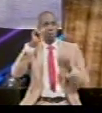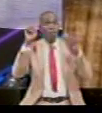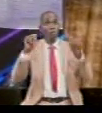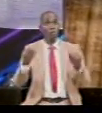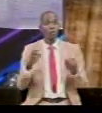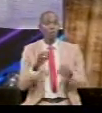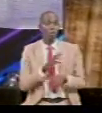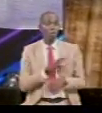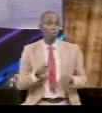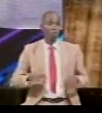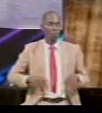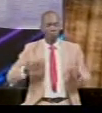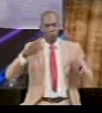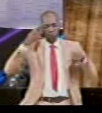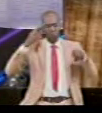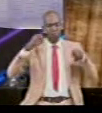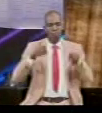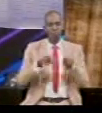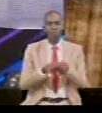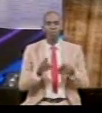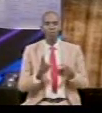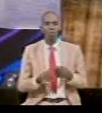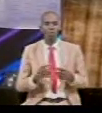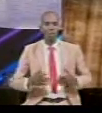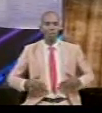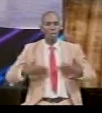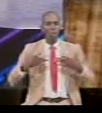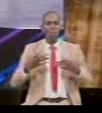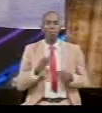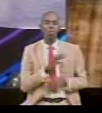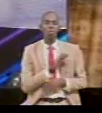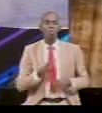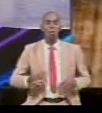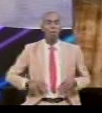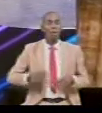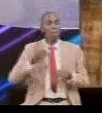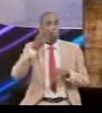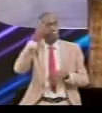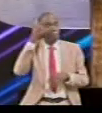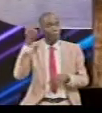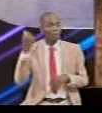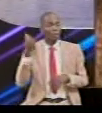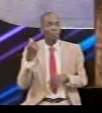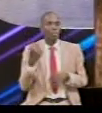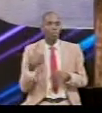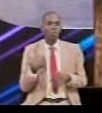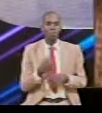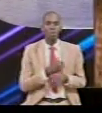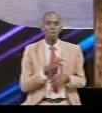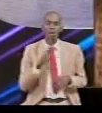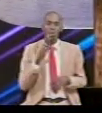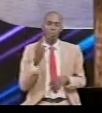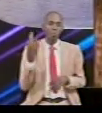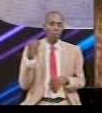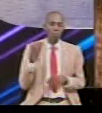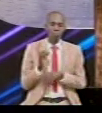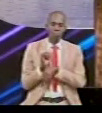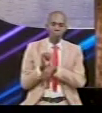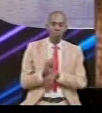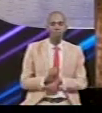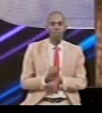to Christ, and the life of Christ. But because we were depraved,